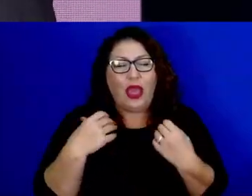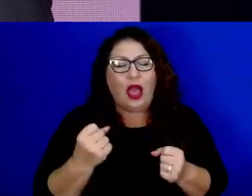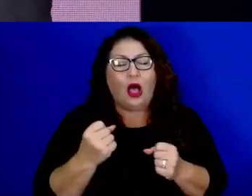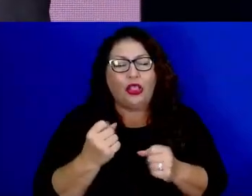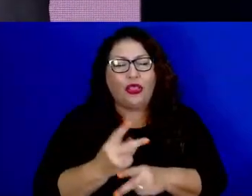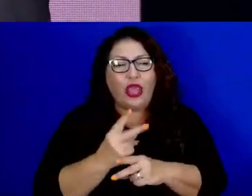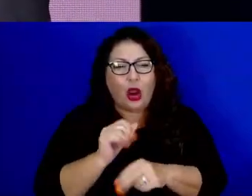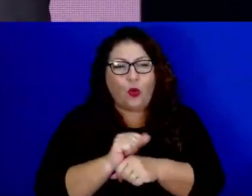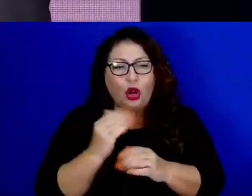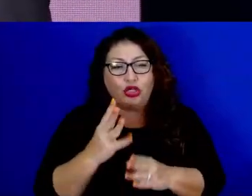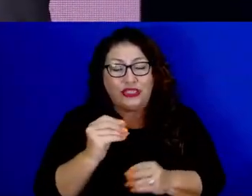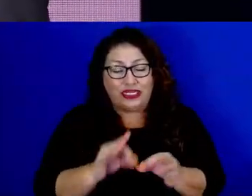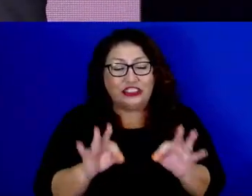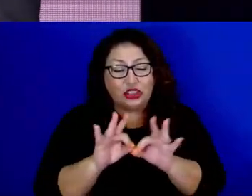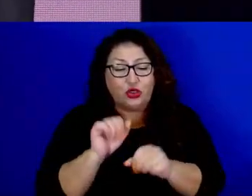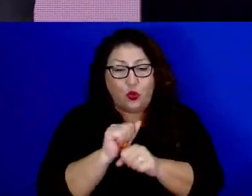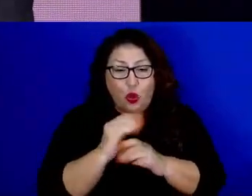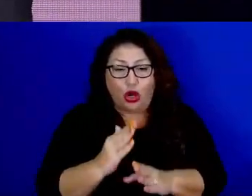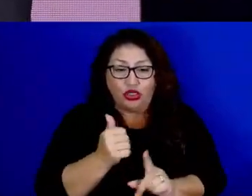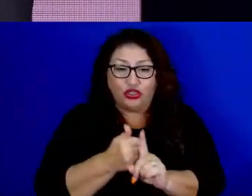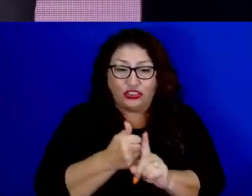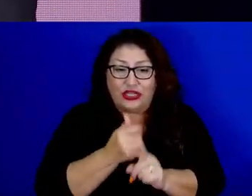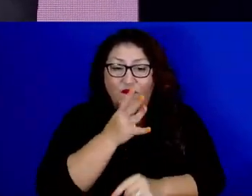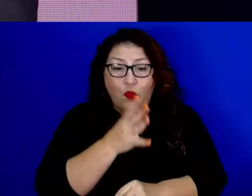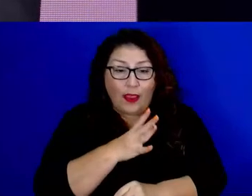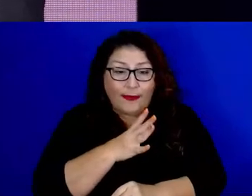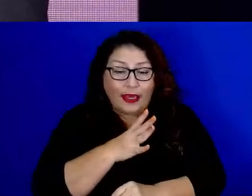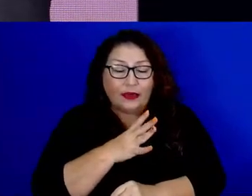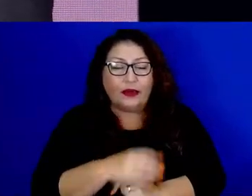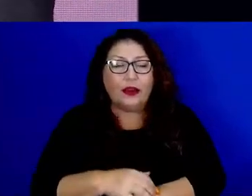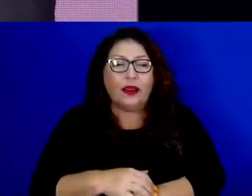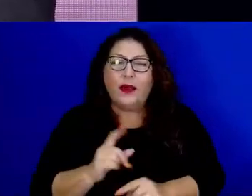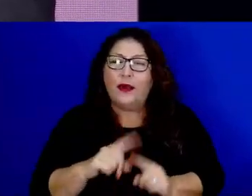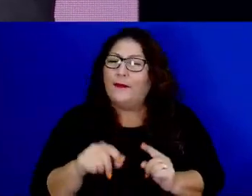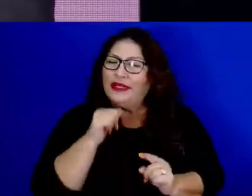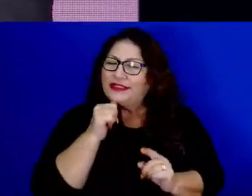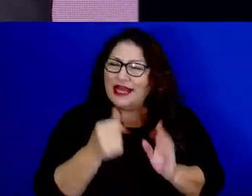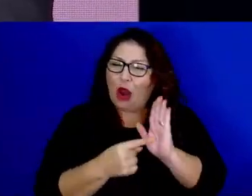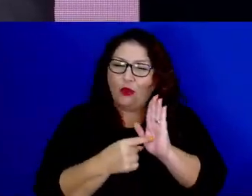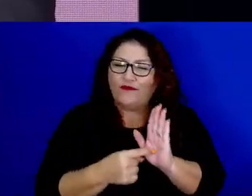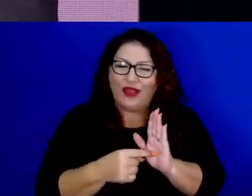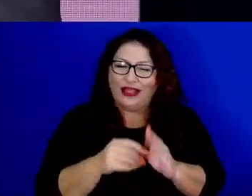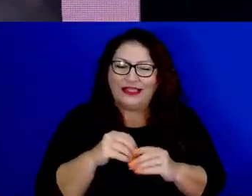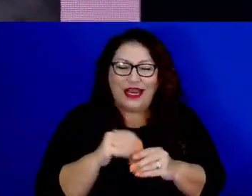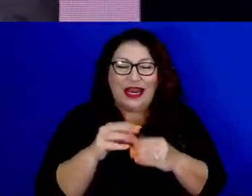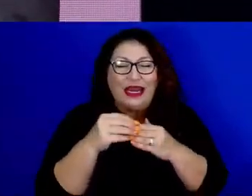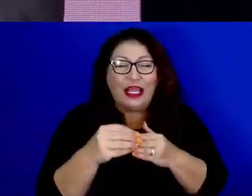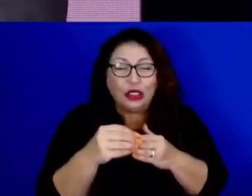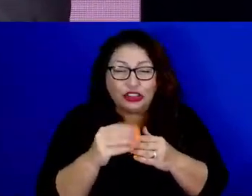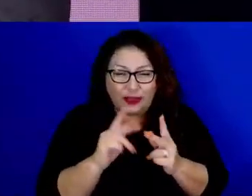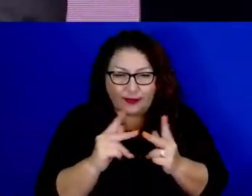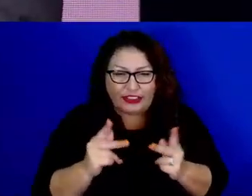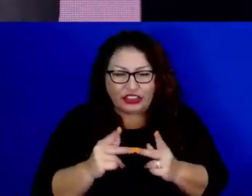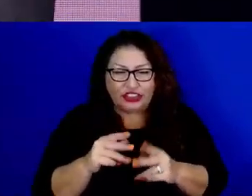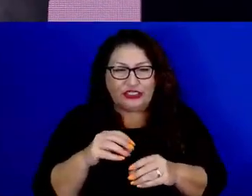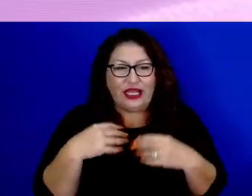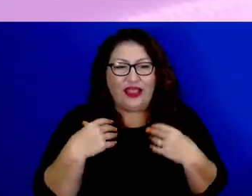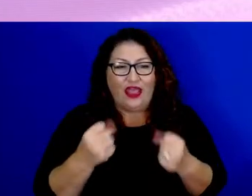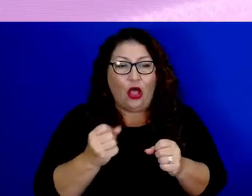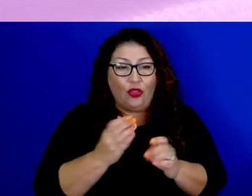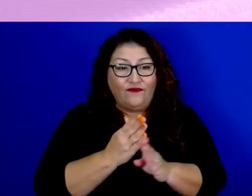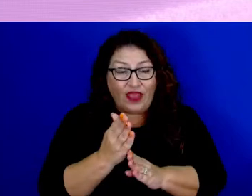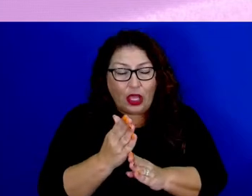are women, yet it's not reflected in leadership positions in the health field. What do you think?